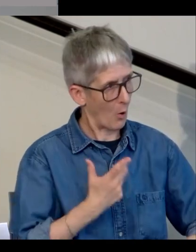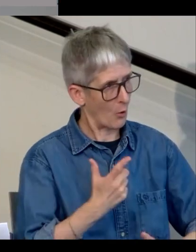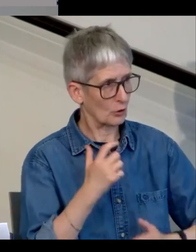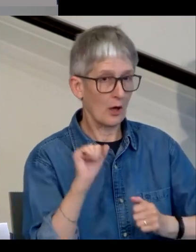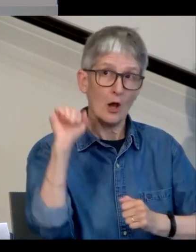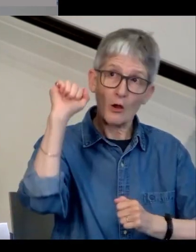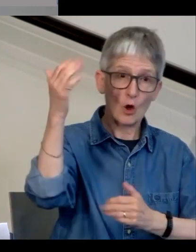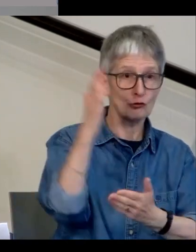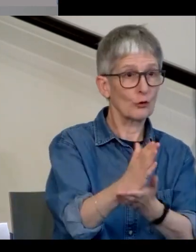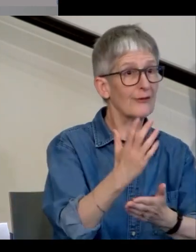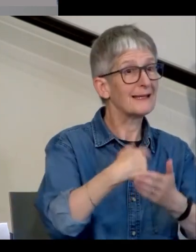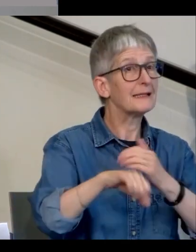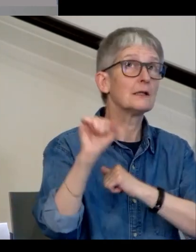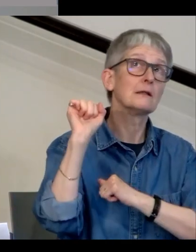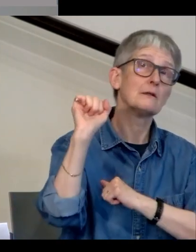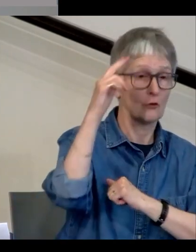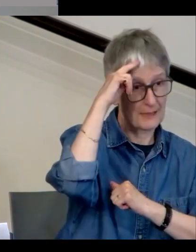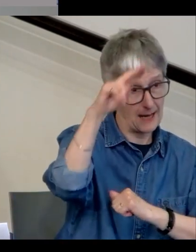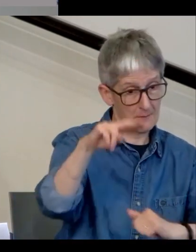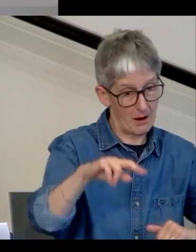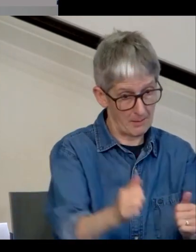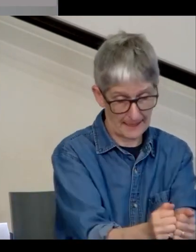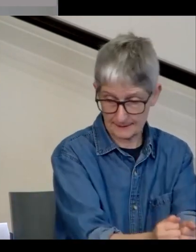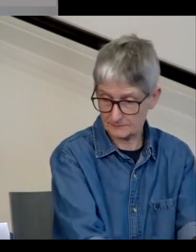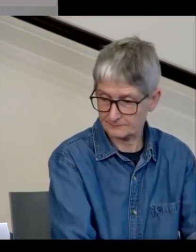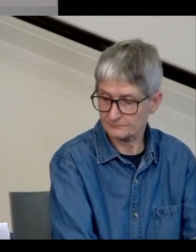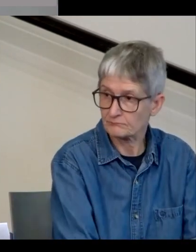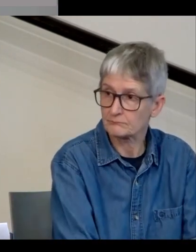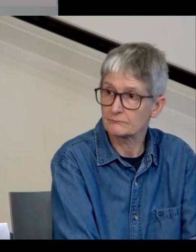truth. In your name we pray. Amen.